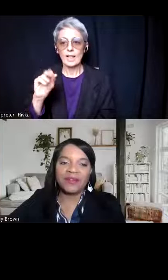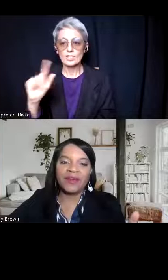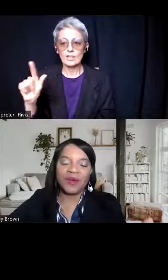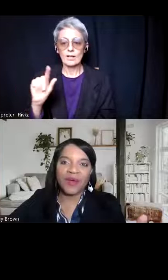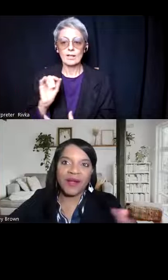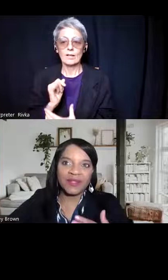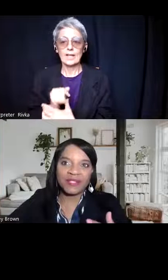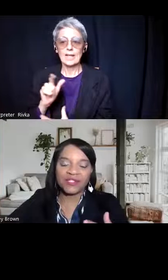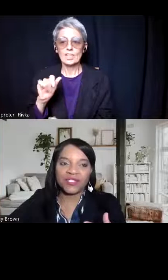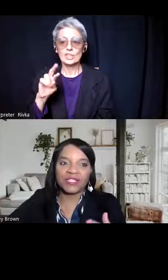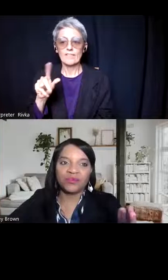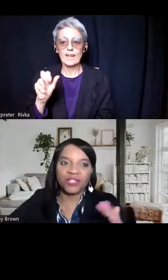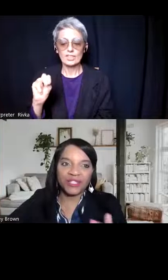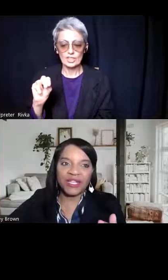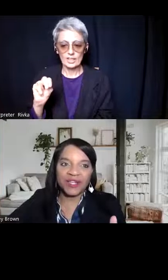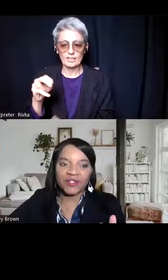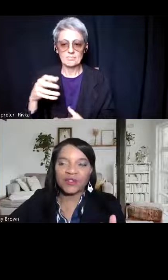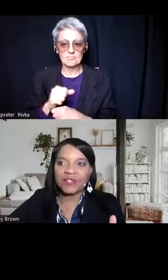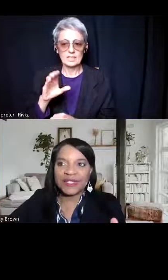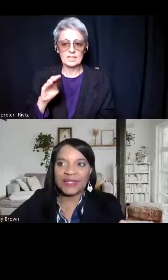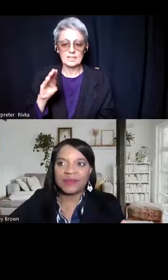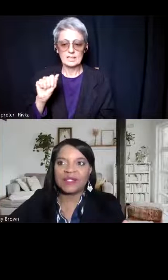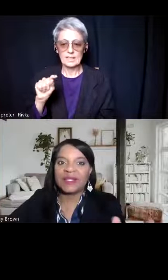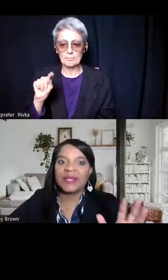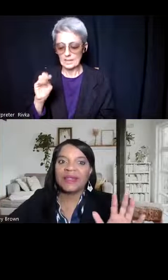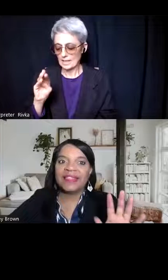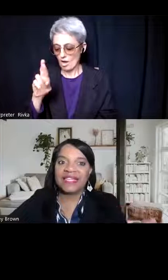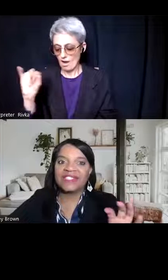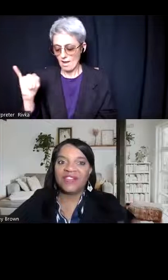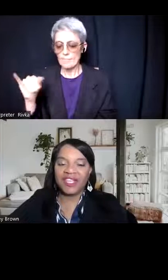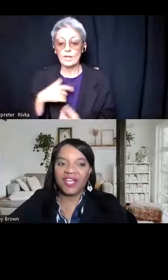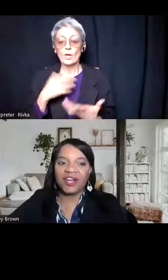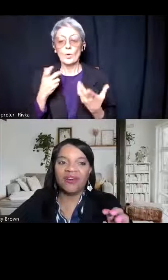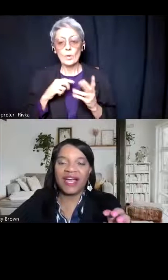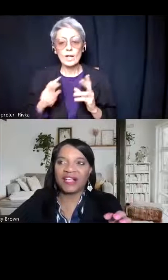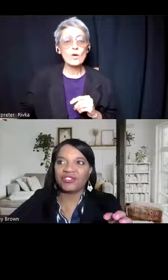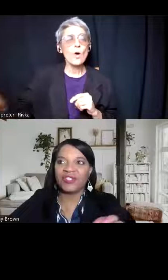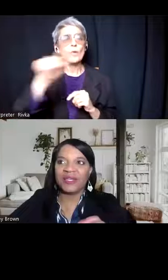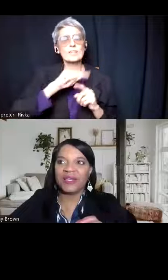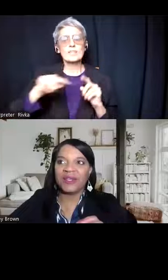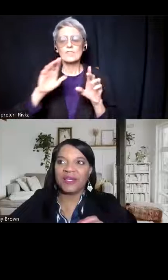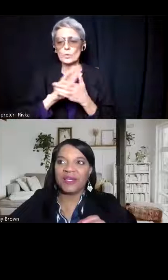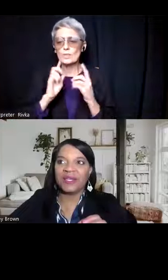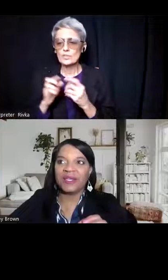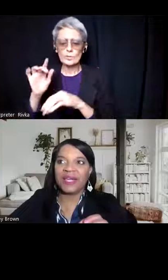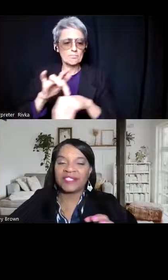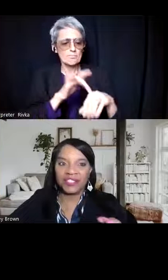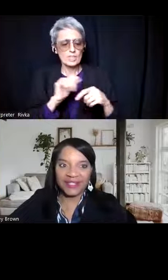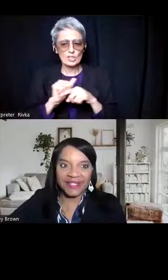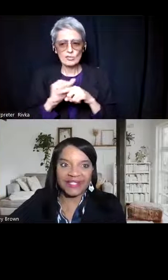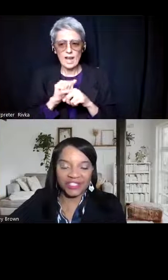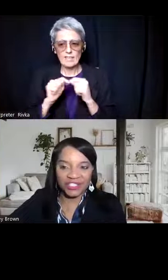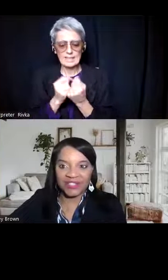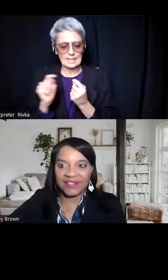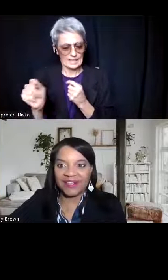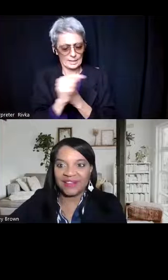when we go around the district and we're training our school teams, this video actually catches